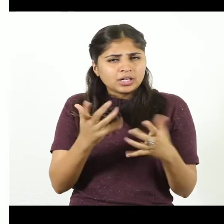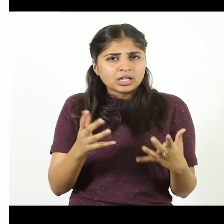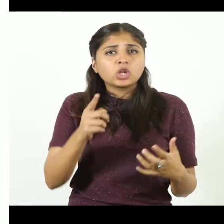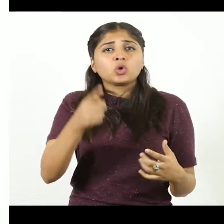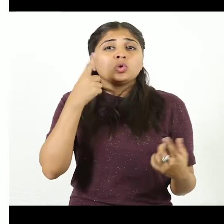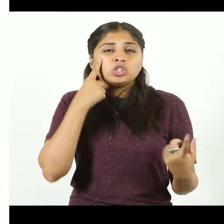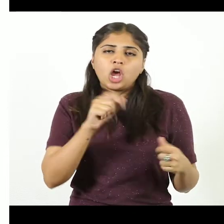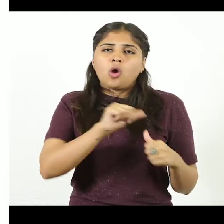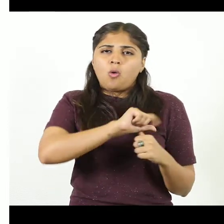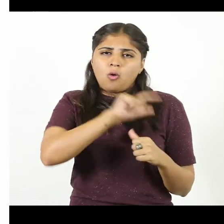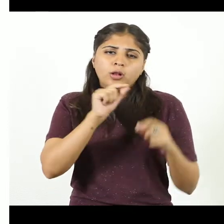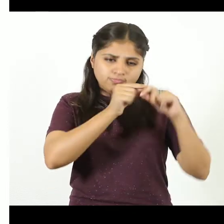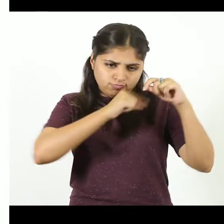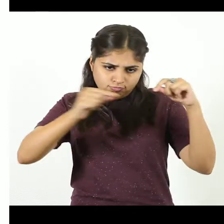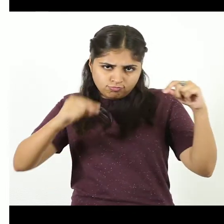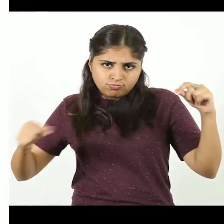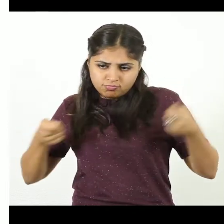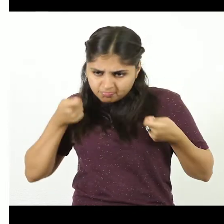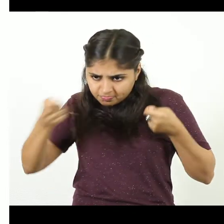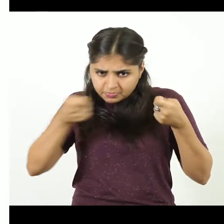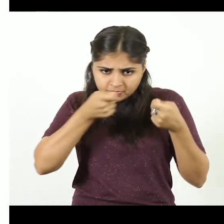and seated properly.